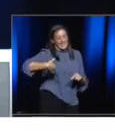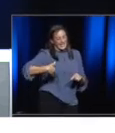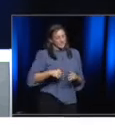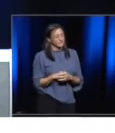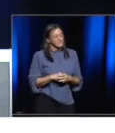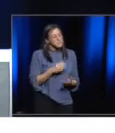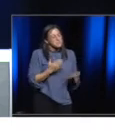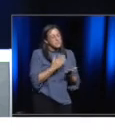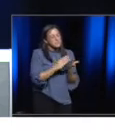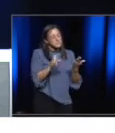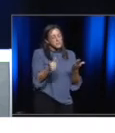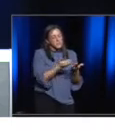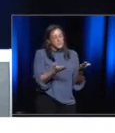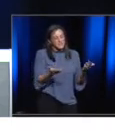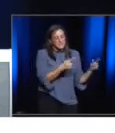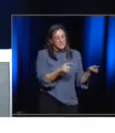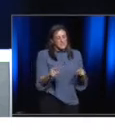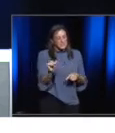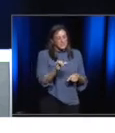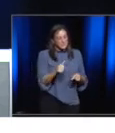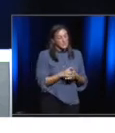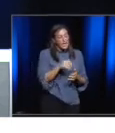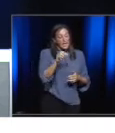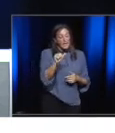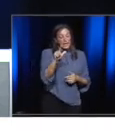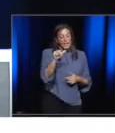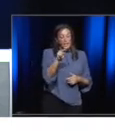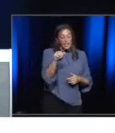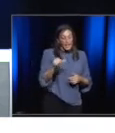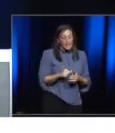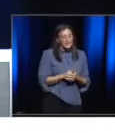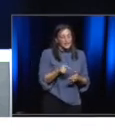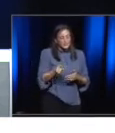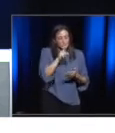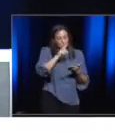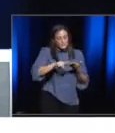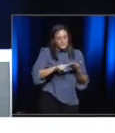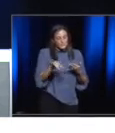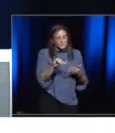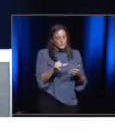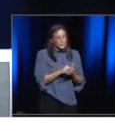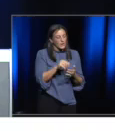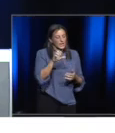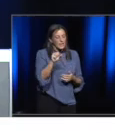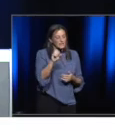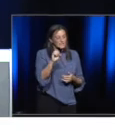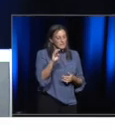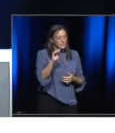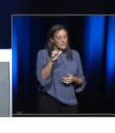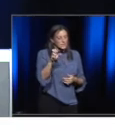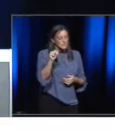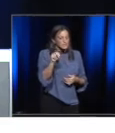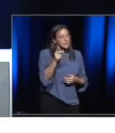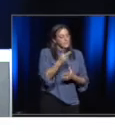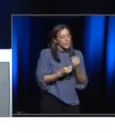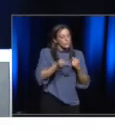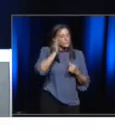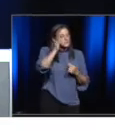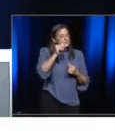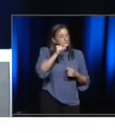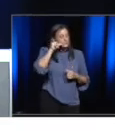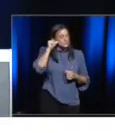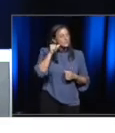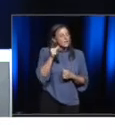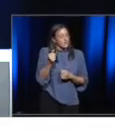factors going on, and Alana Alexander down at Otago and her student Sebastian, who spoke yesterday, are looking into some of